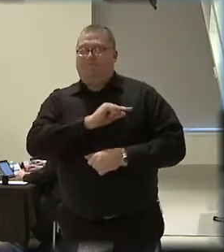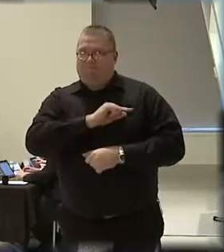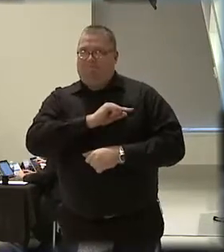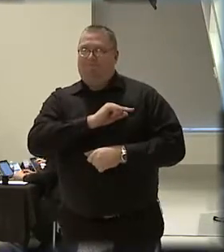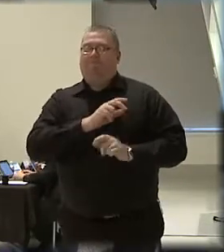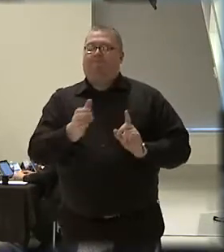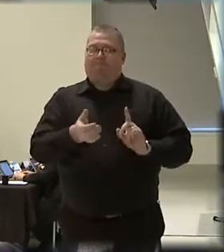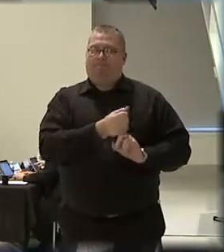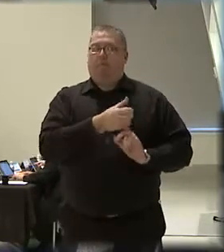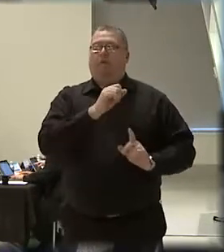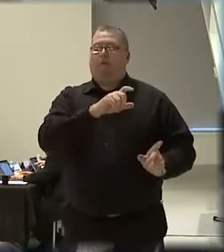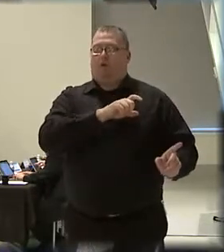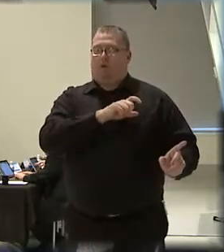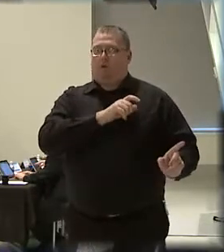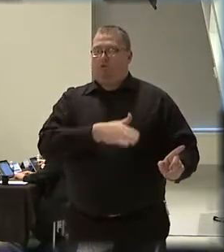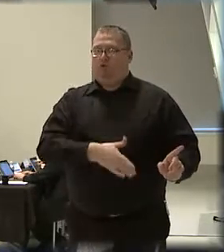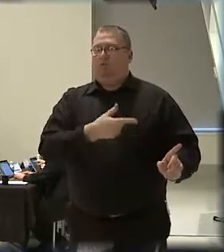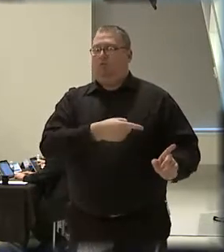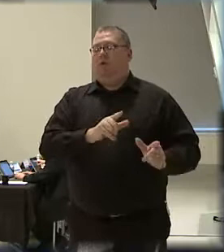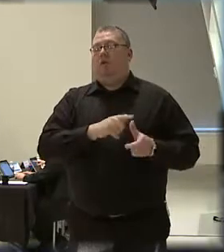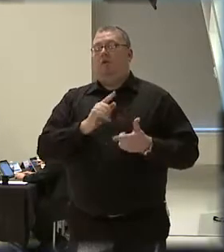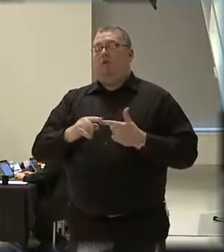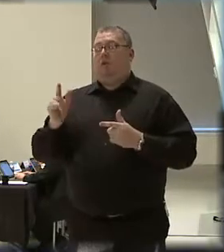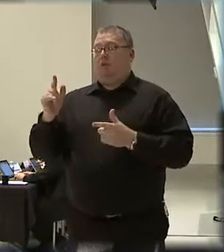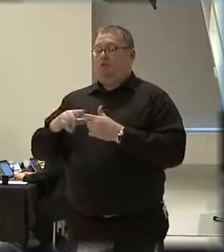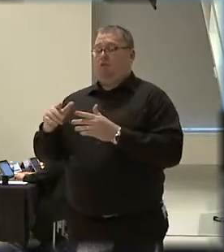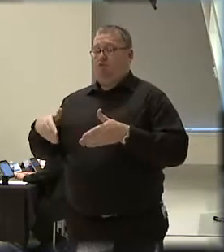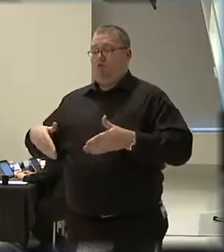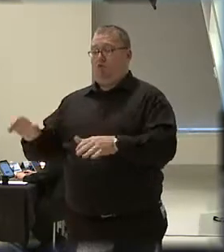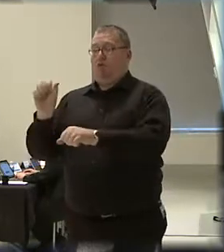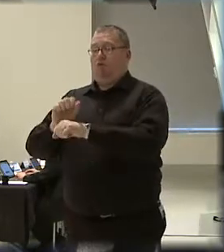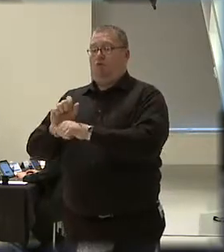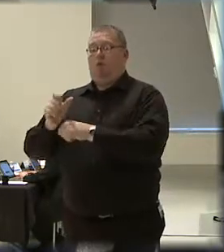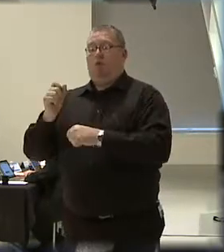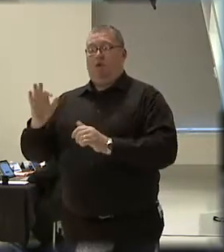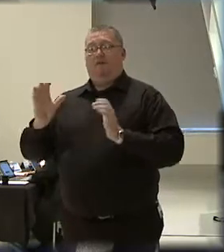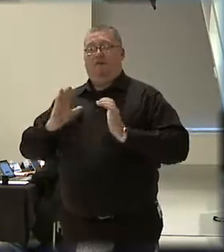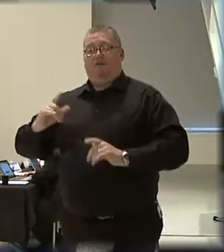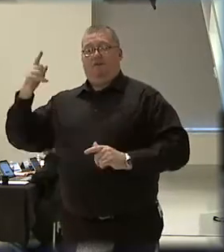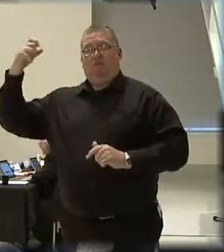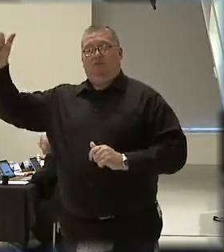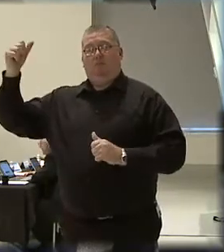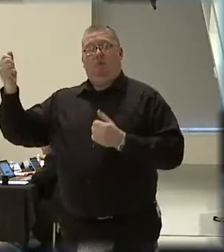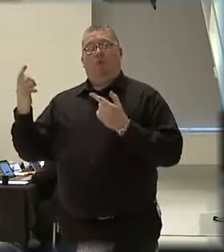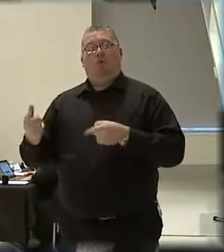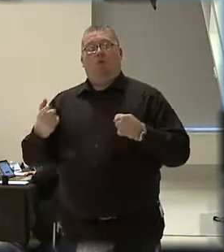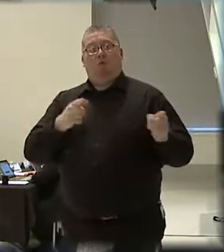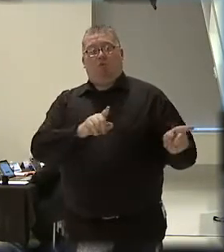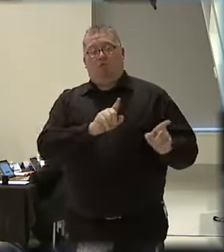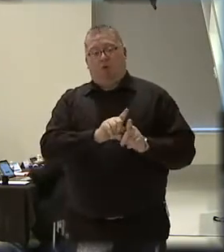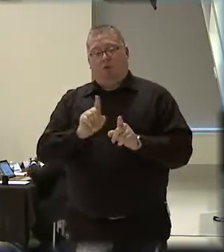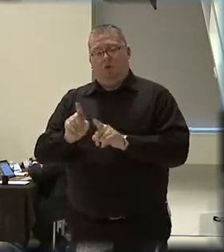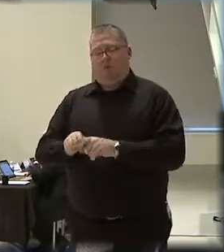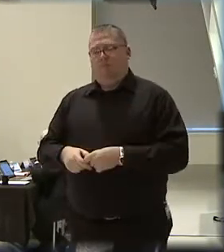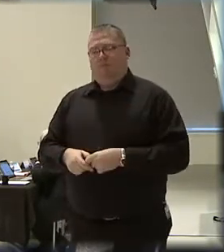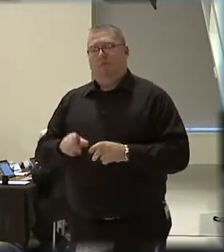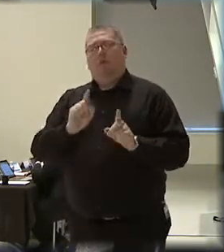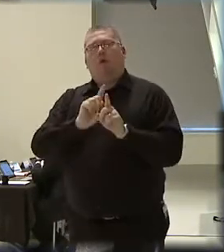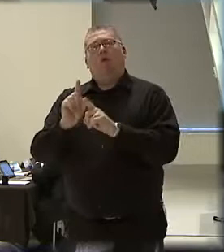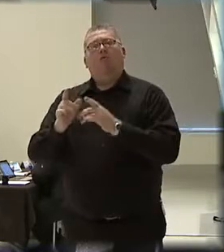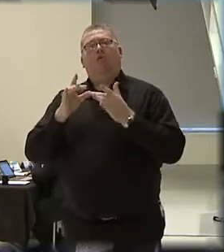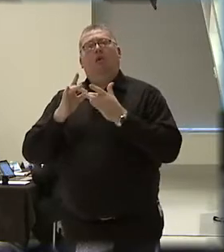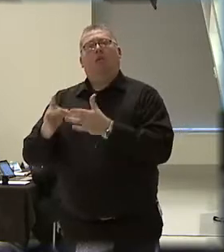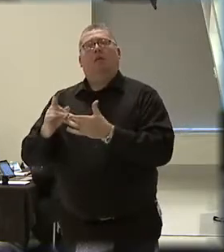Also, street protests, acts of civil disobedience, and disruption of public meetings occurred as well. It also led